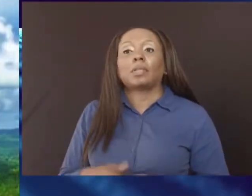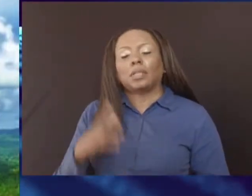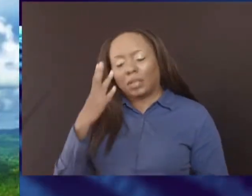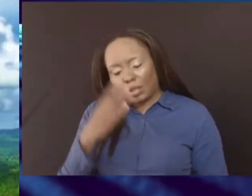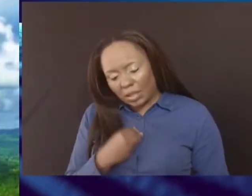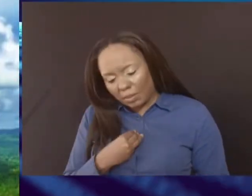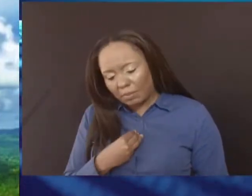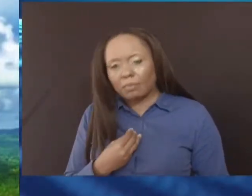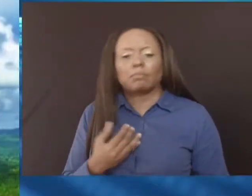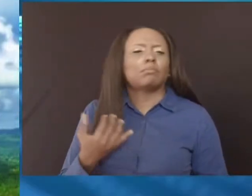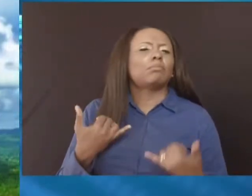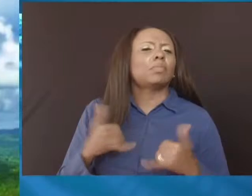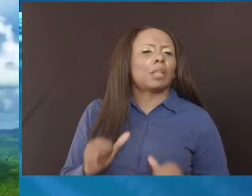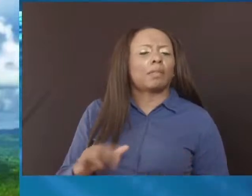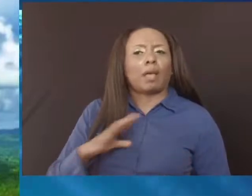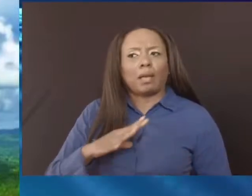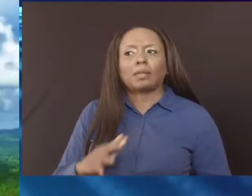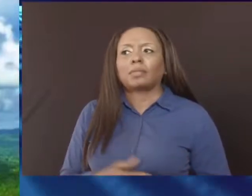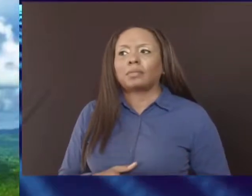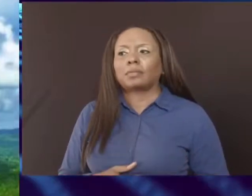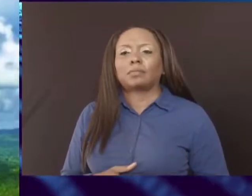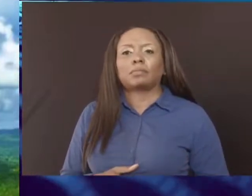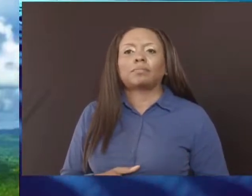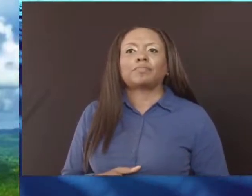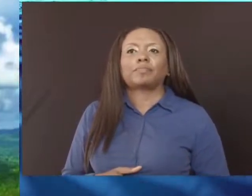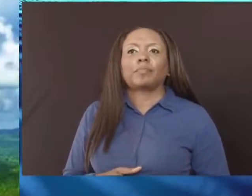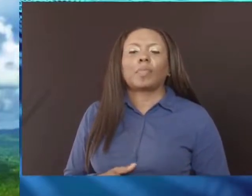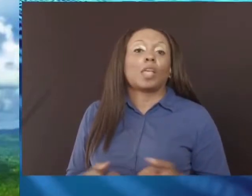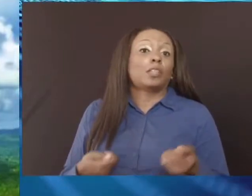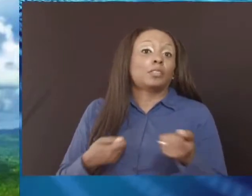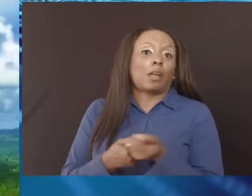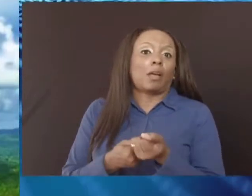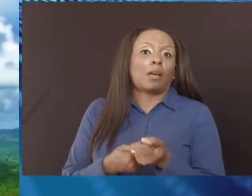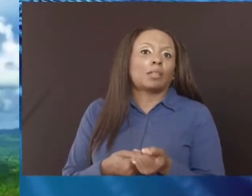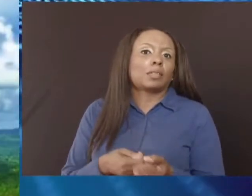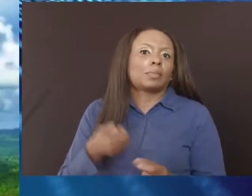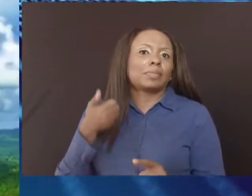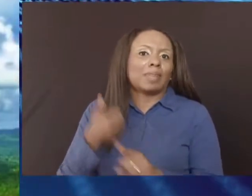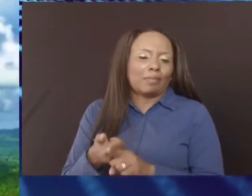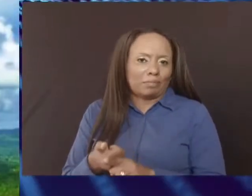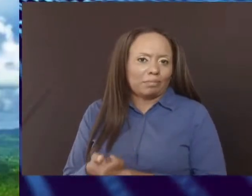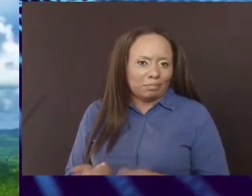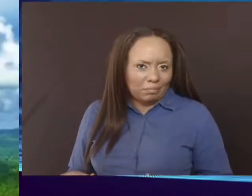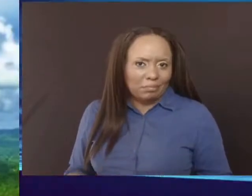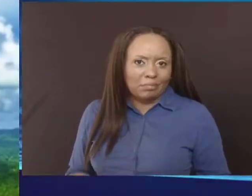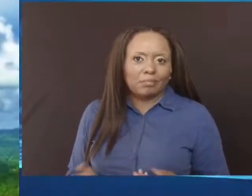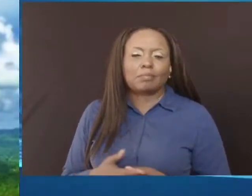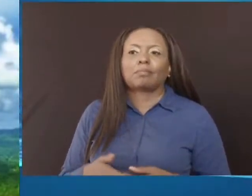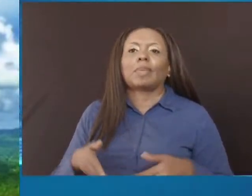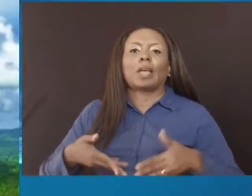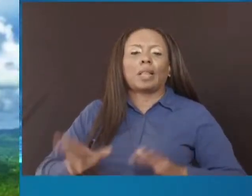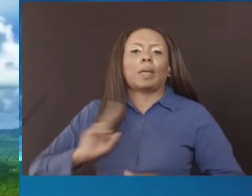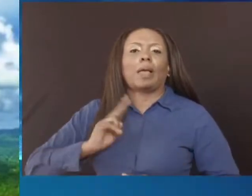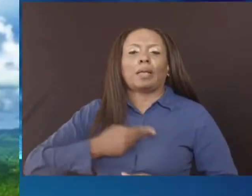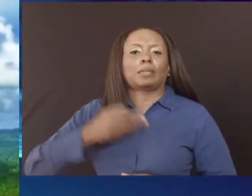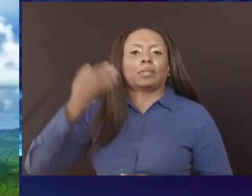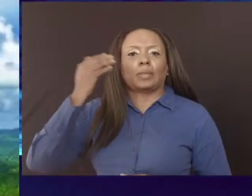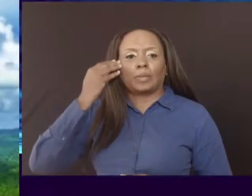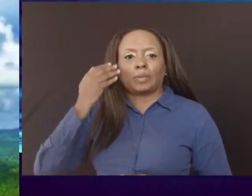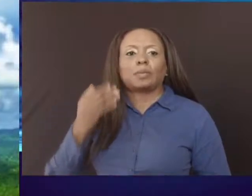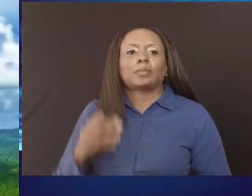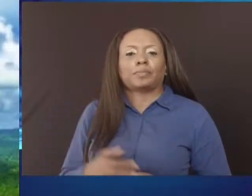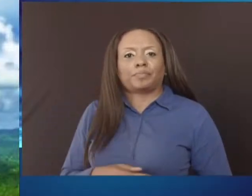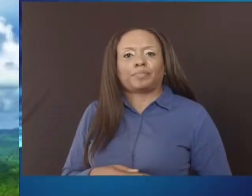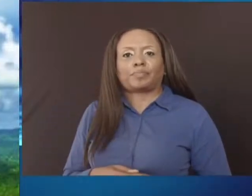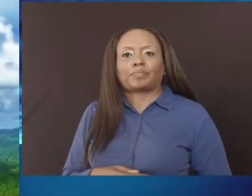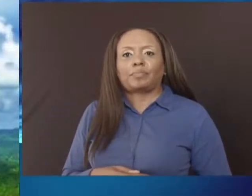24 hours. And all of that communication is communicated back to the monitoring facility, allowing us to know if that bracelet,